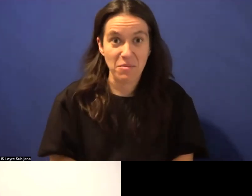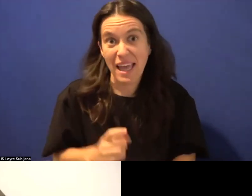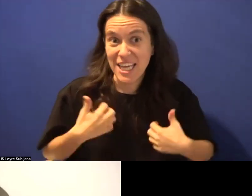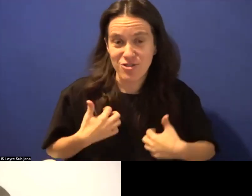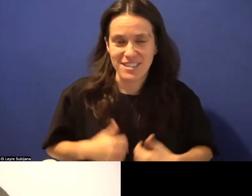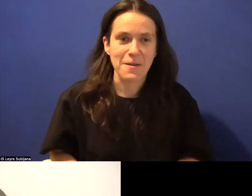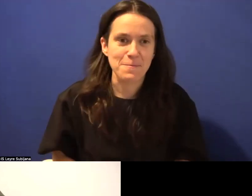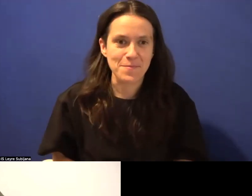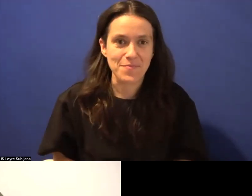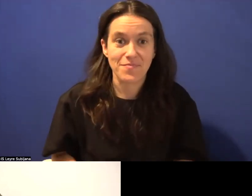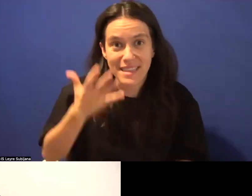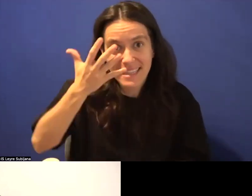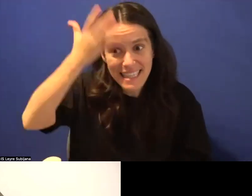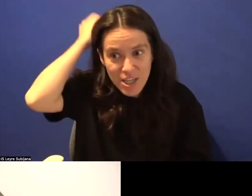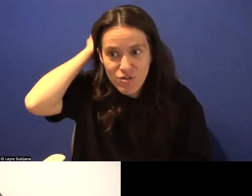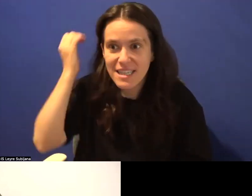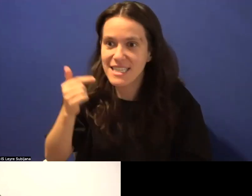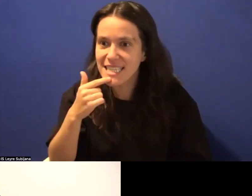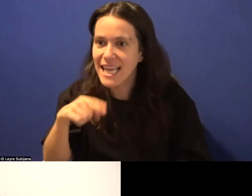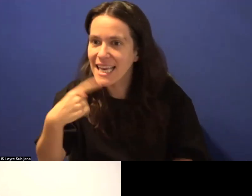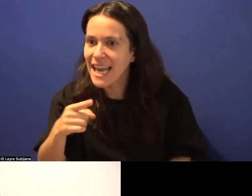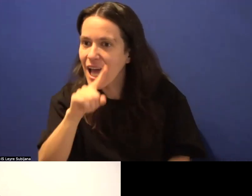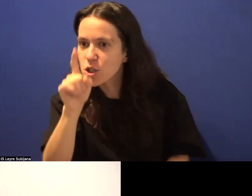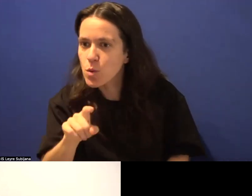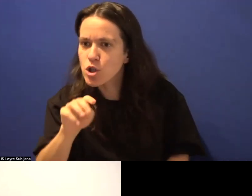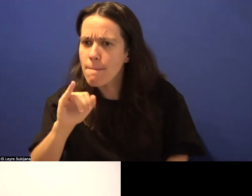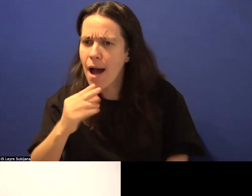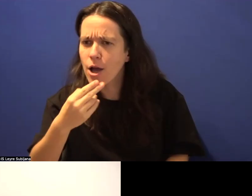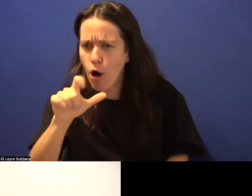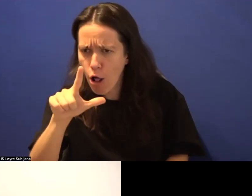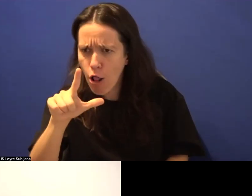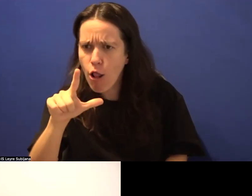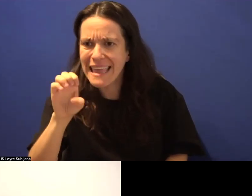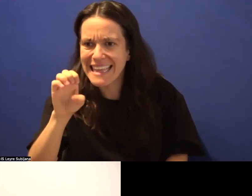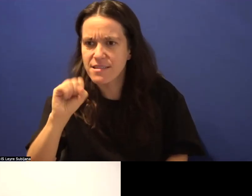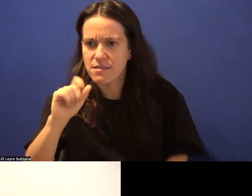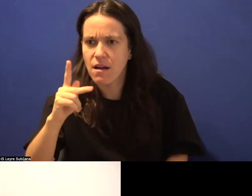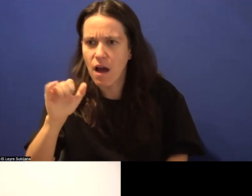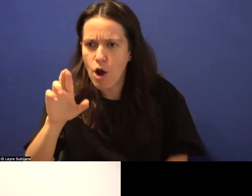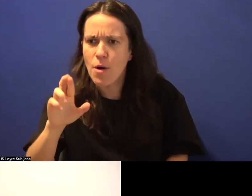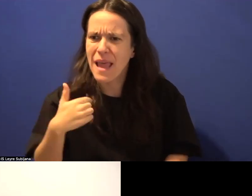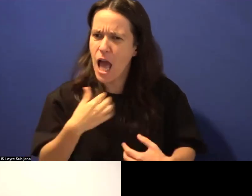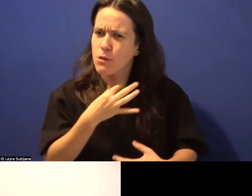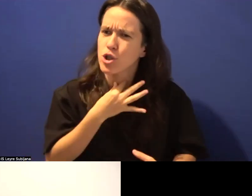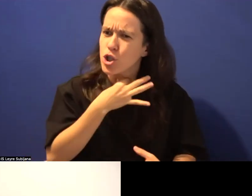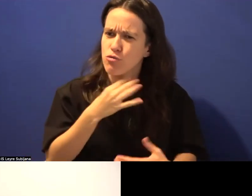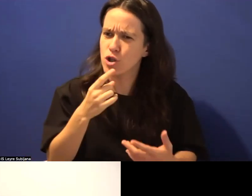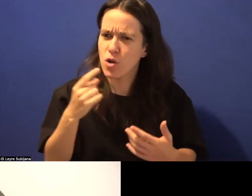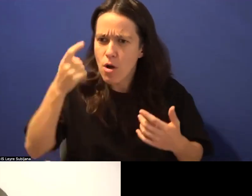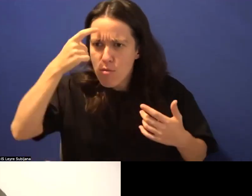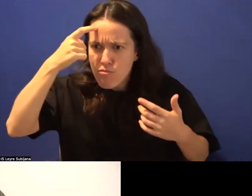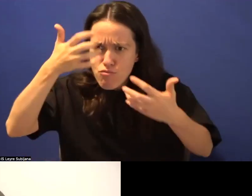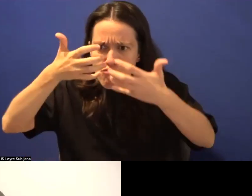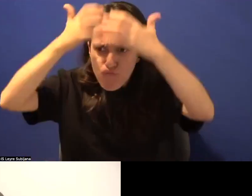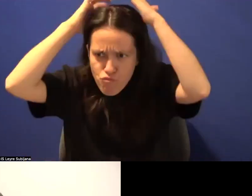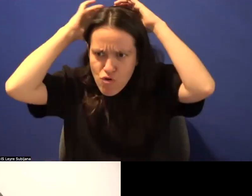Next question from Michael E. Skyer. I'm curious about the brain regions involved and not involved in decoding